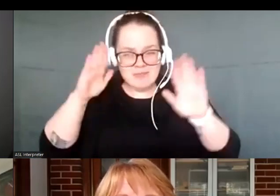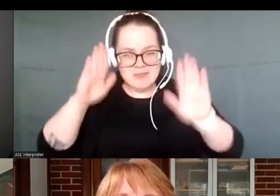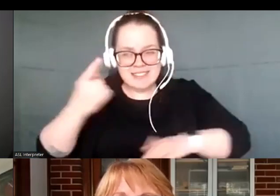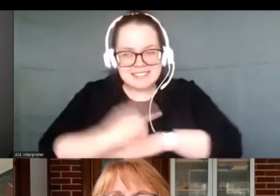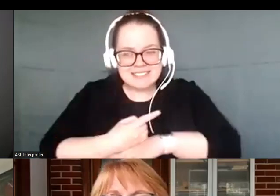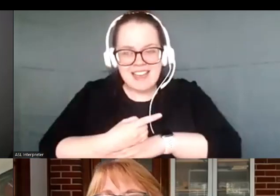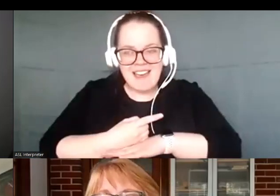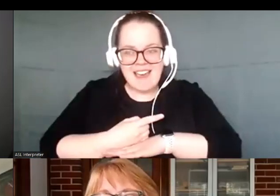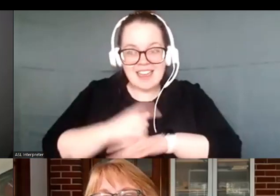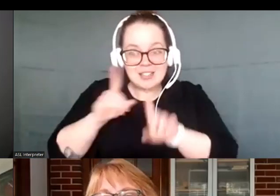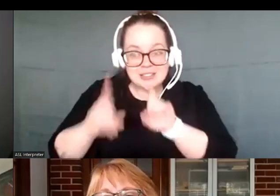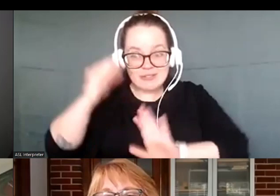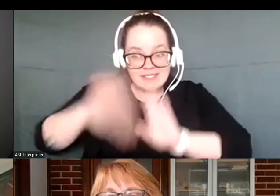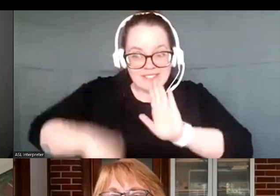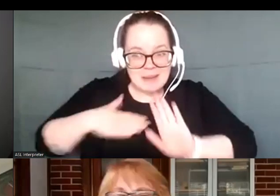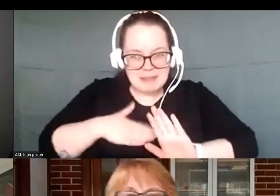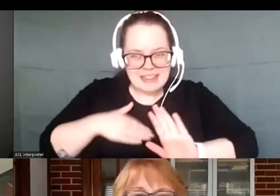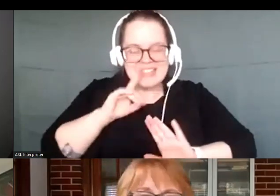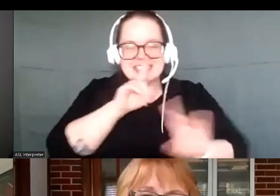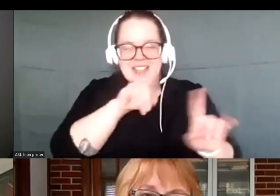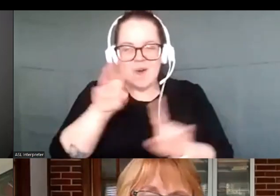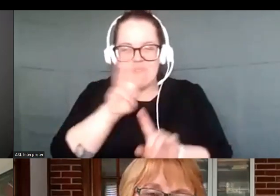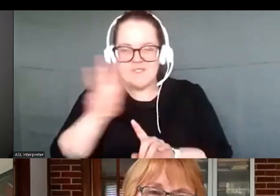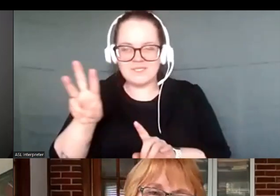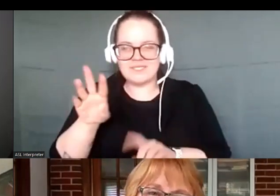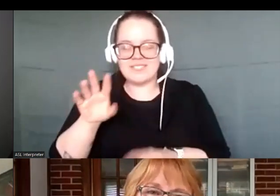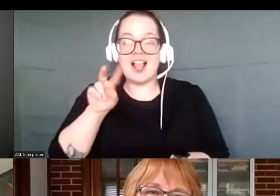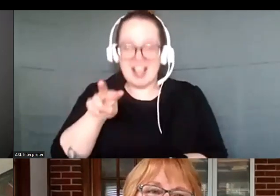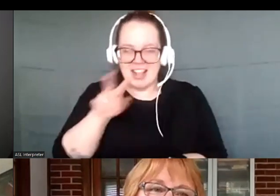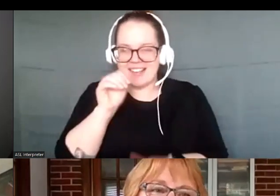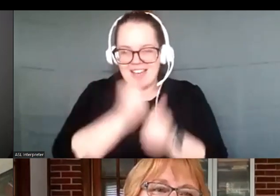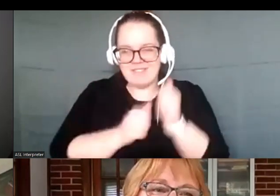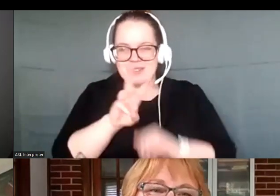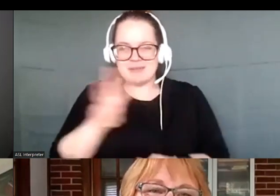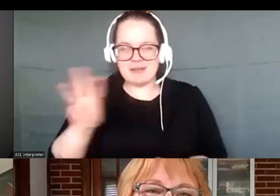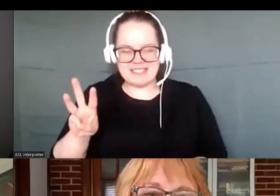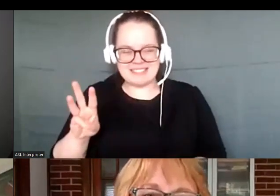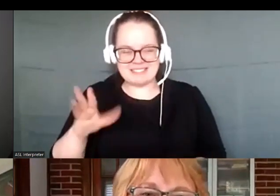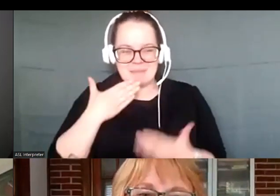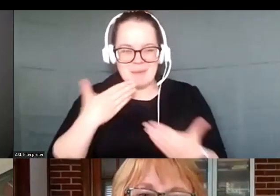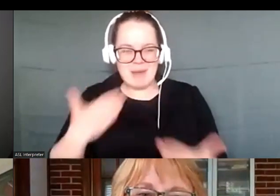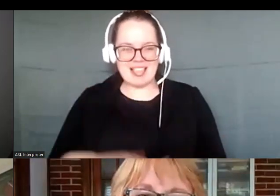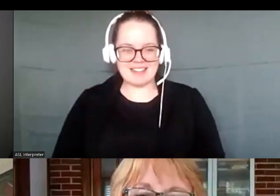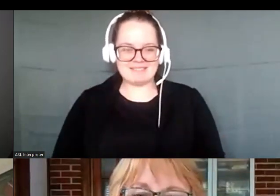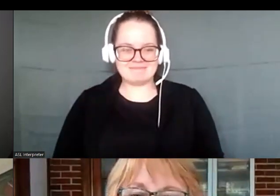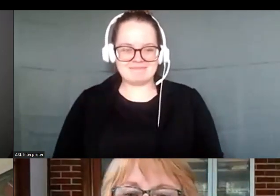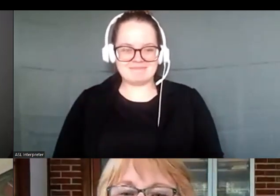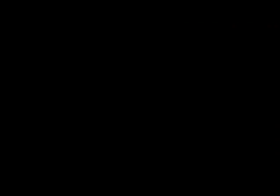out the survey, go visit everybody's website, and be well. Okay.